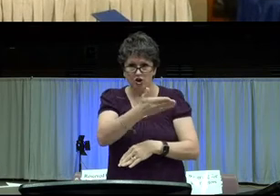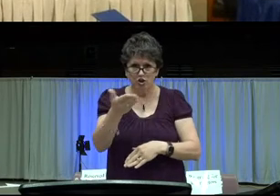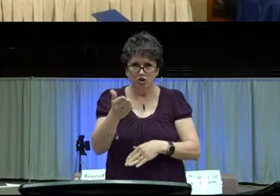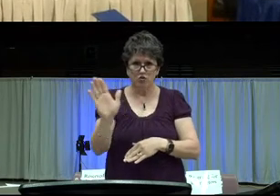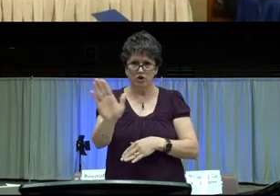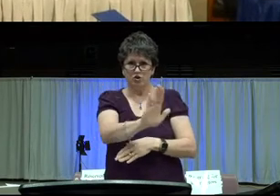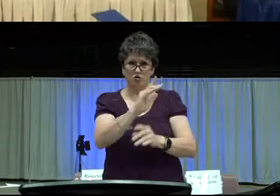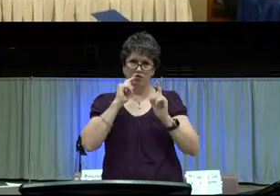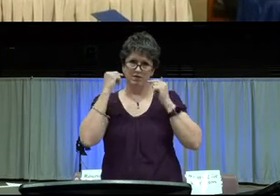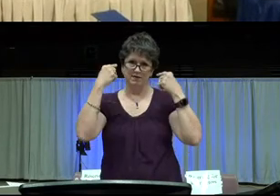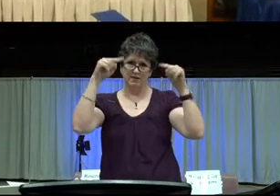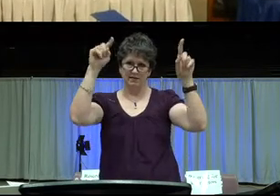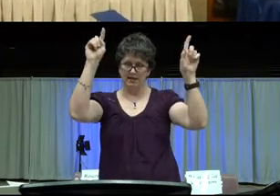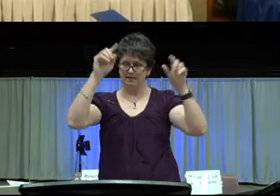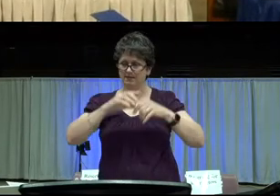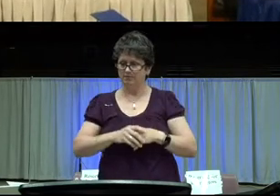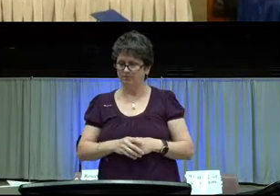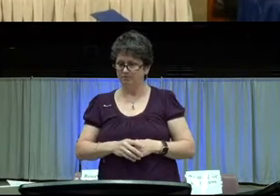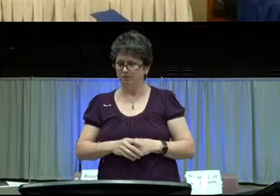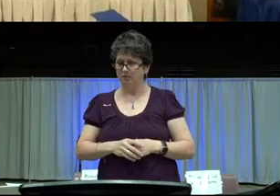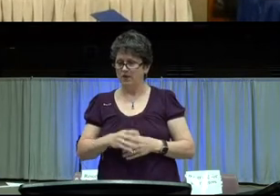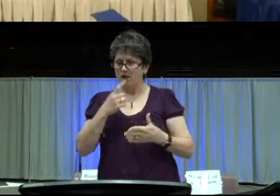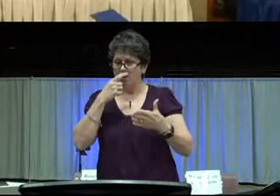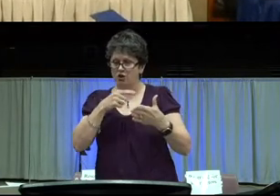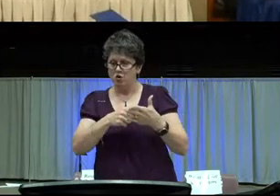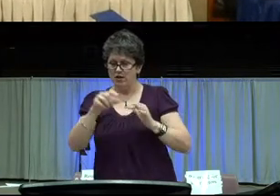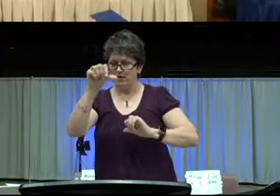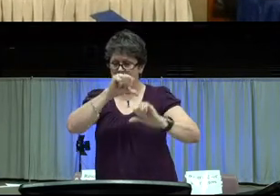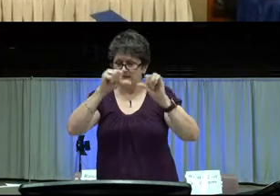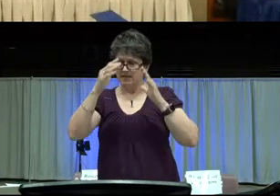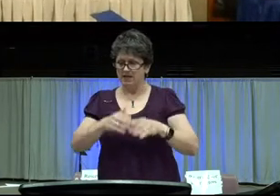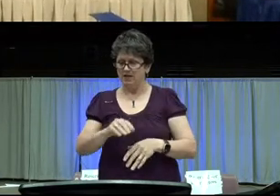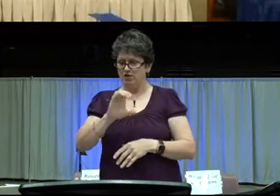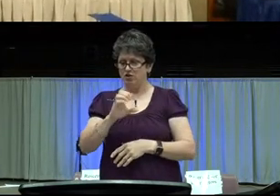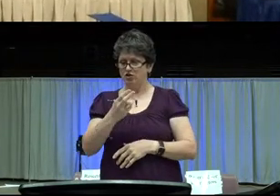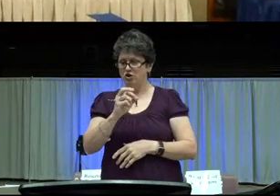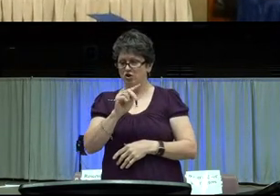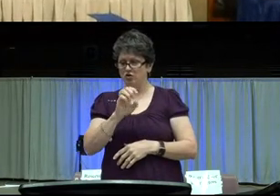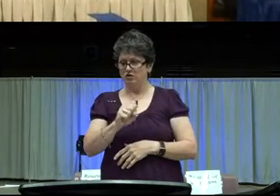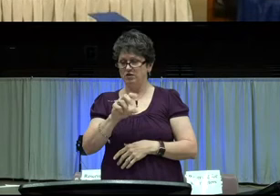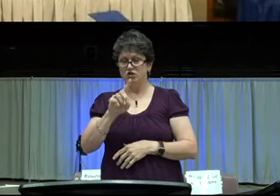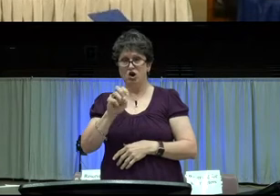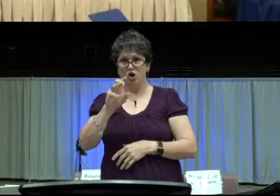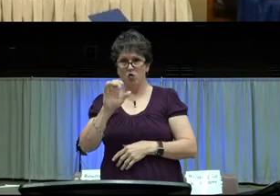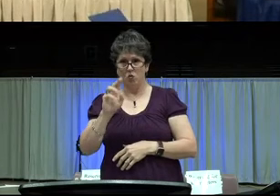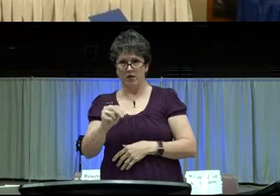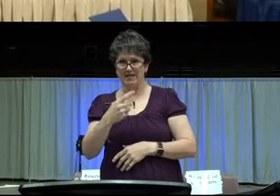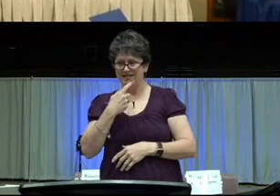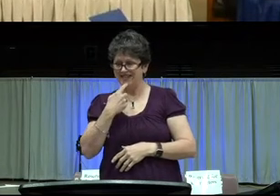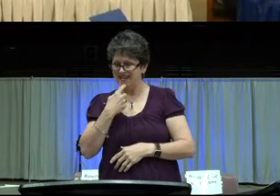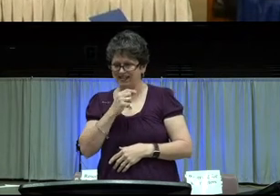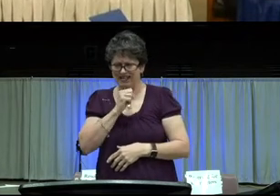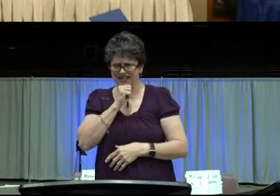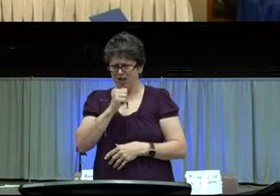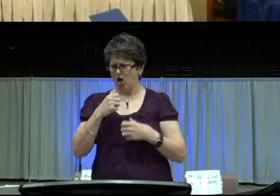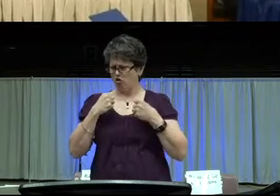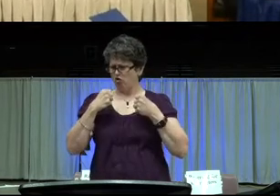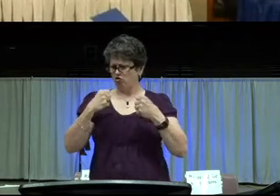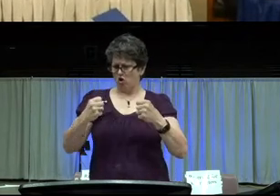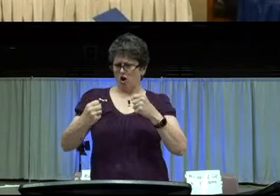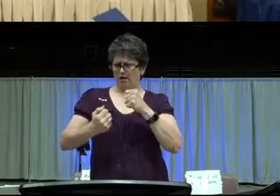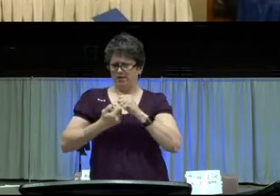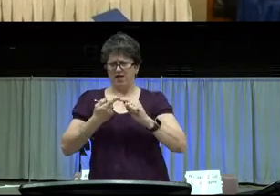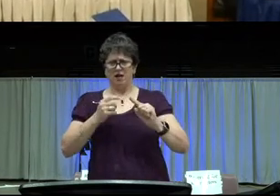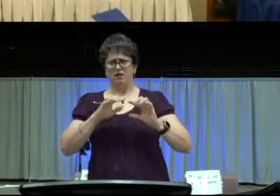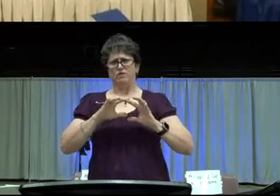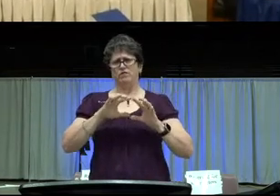your success. A noted scientist, Charles Darwin, said, "It is not the strongest of